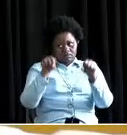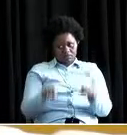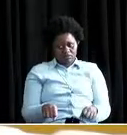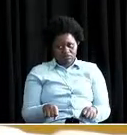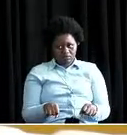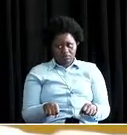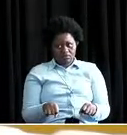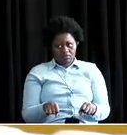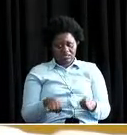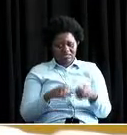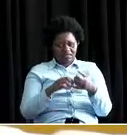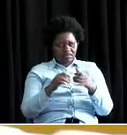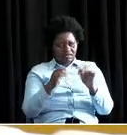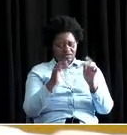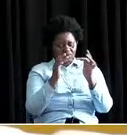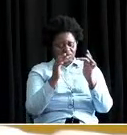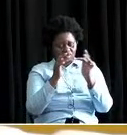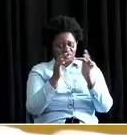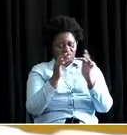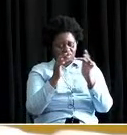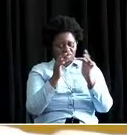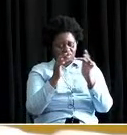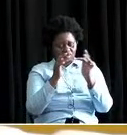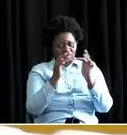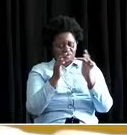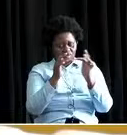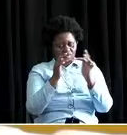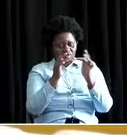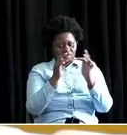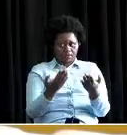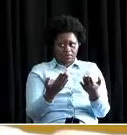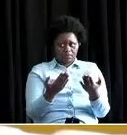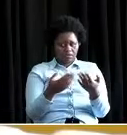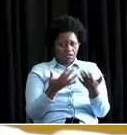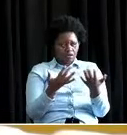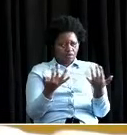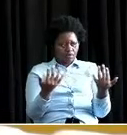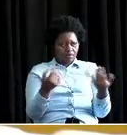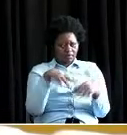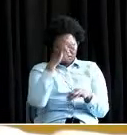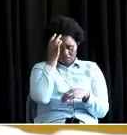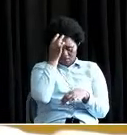still reconnecting. Maybe let's give it how many minutes?